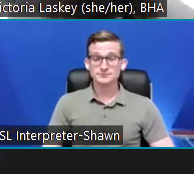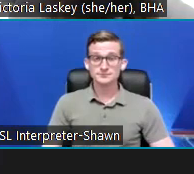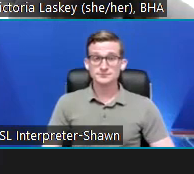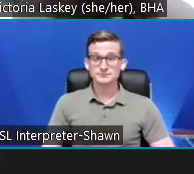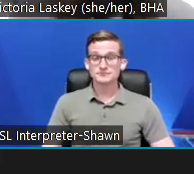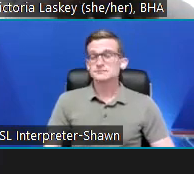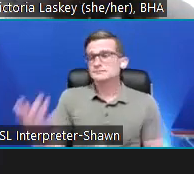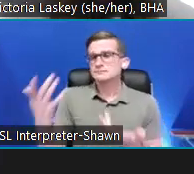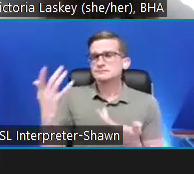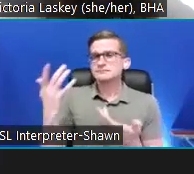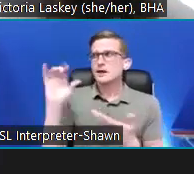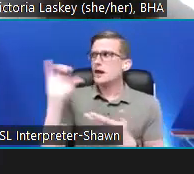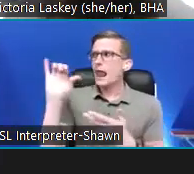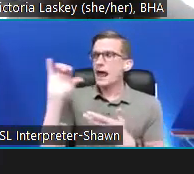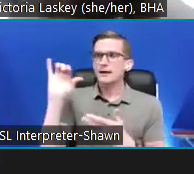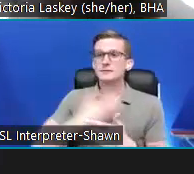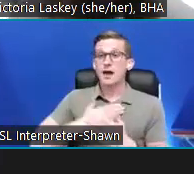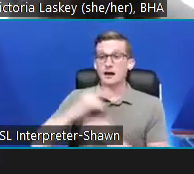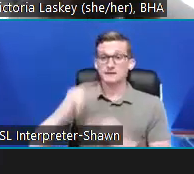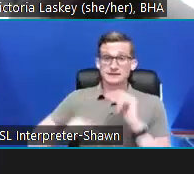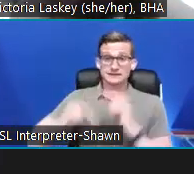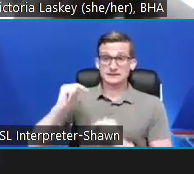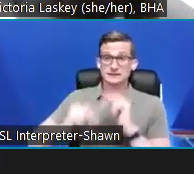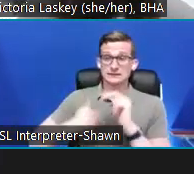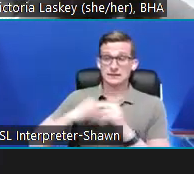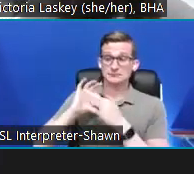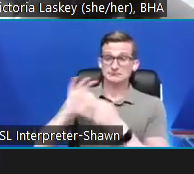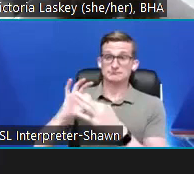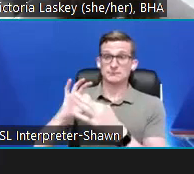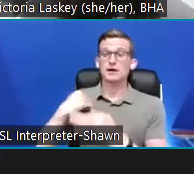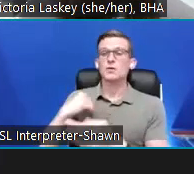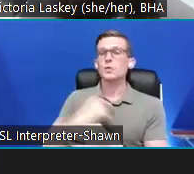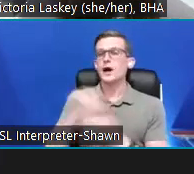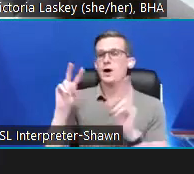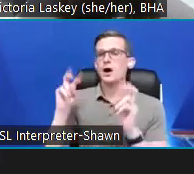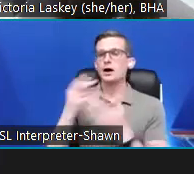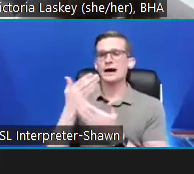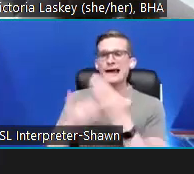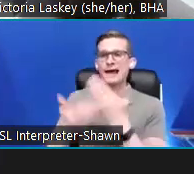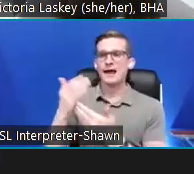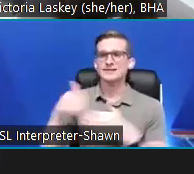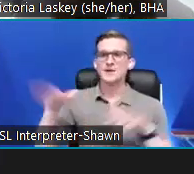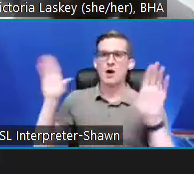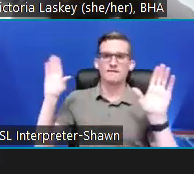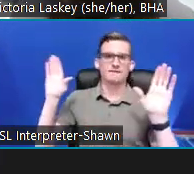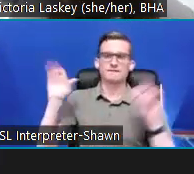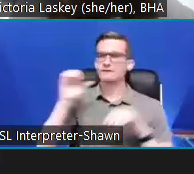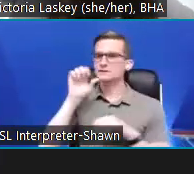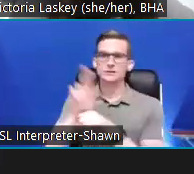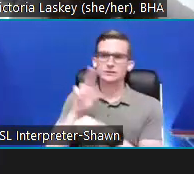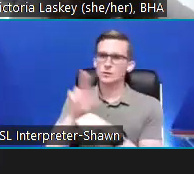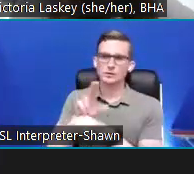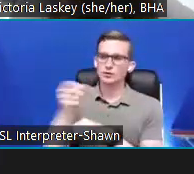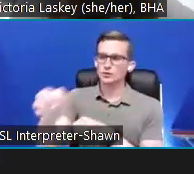the facility that I'm connected to, we are a hands-off facility, so we are not utilizing seclusion or